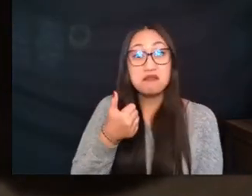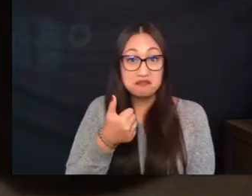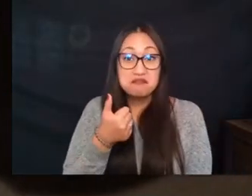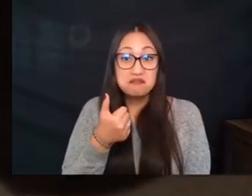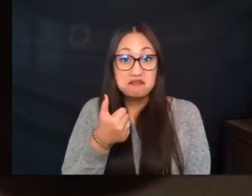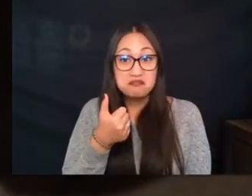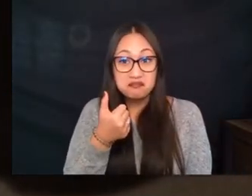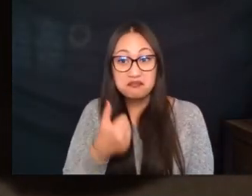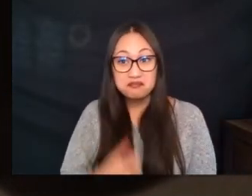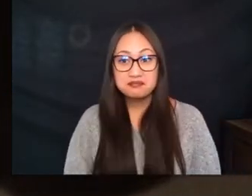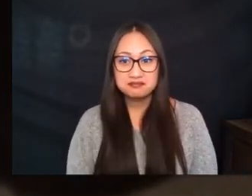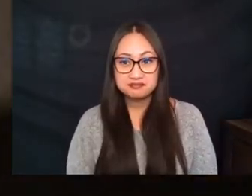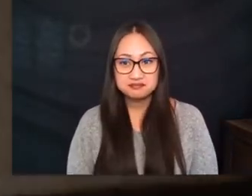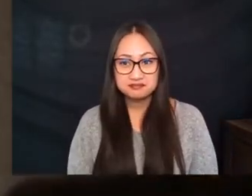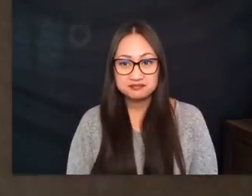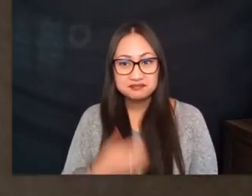Nice.